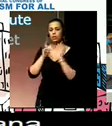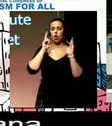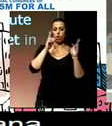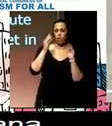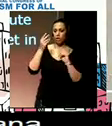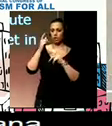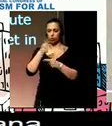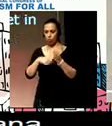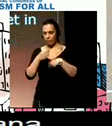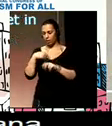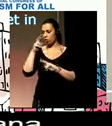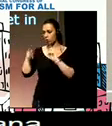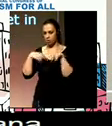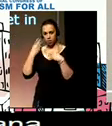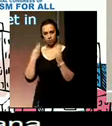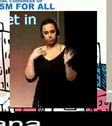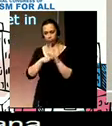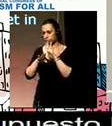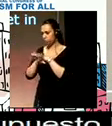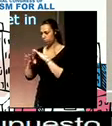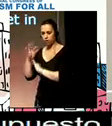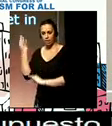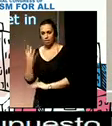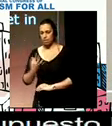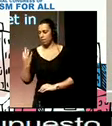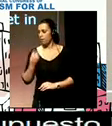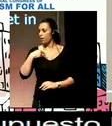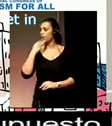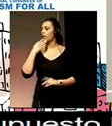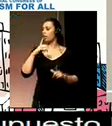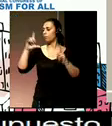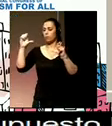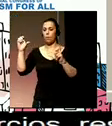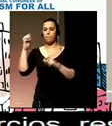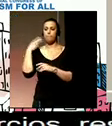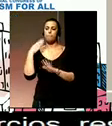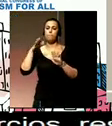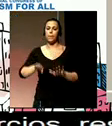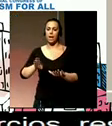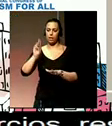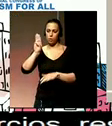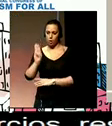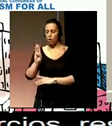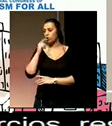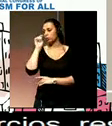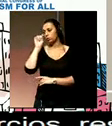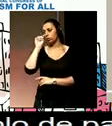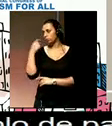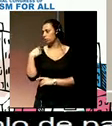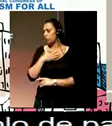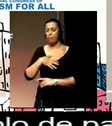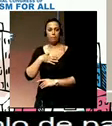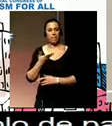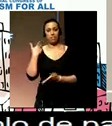We have to make hotels, shops, restaurants accessible. Here is an example of Parador, a hotel